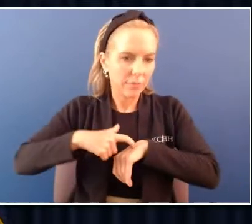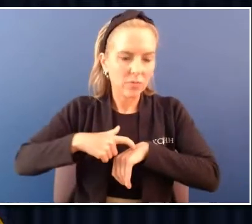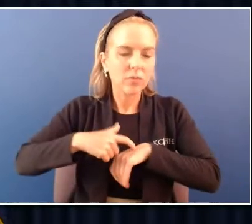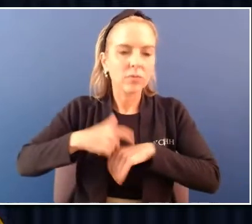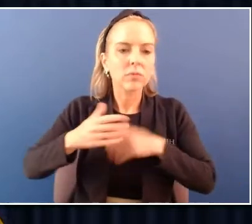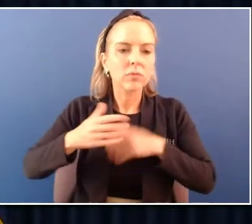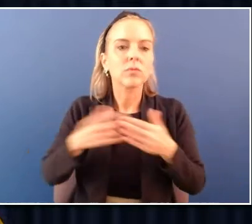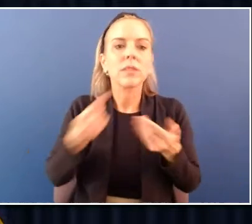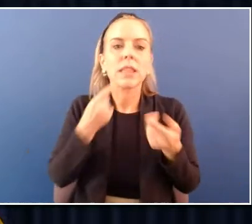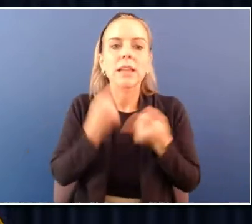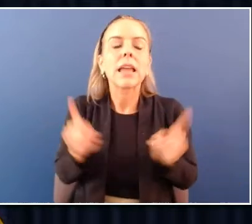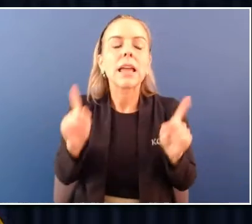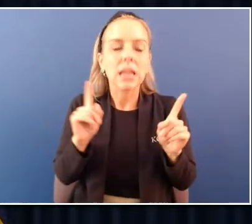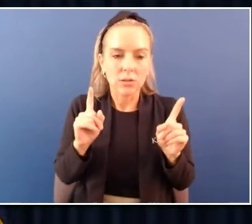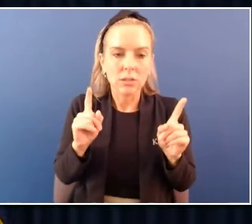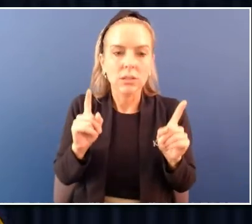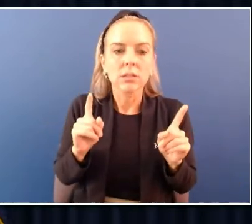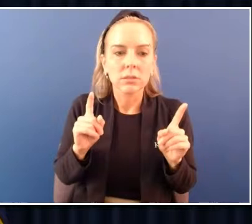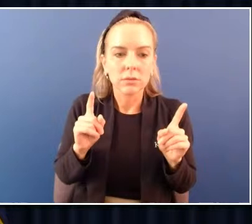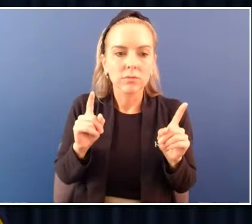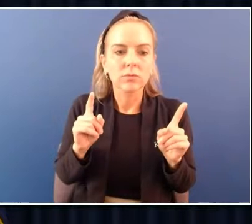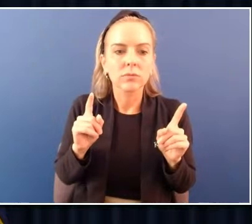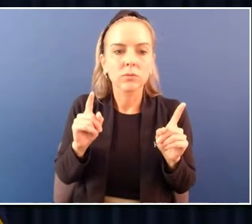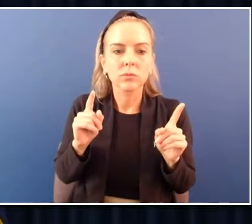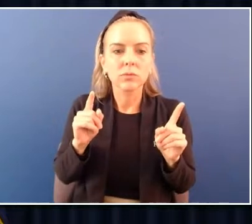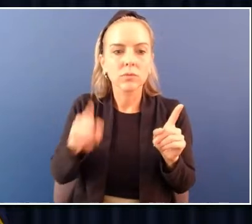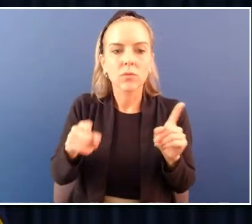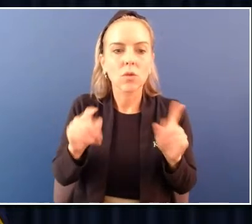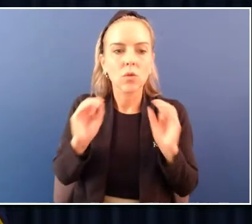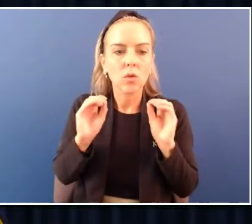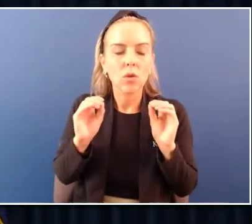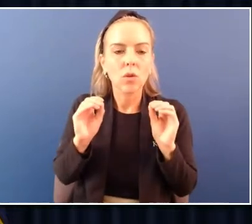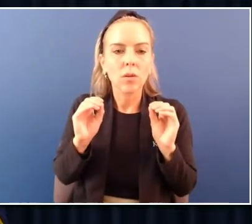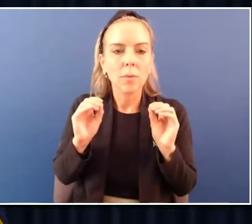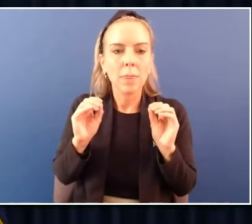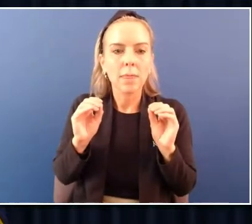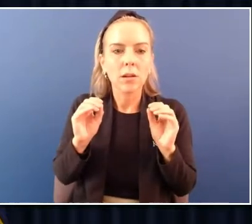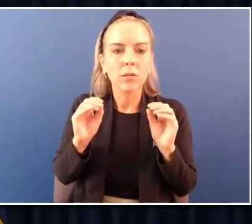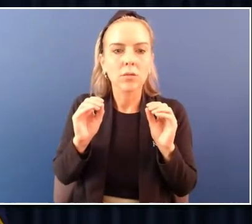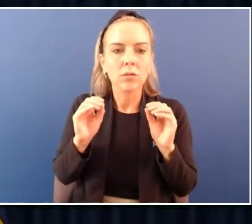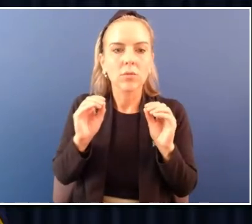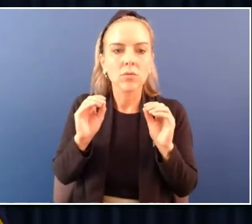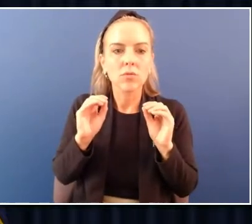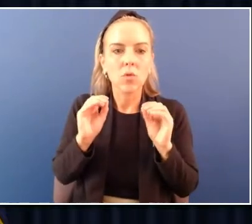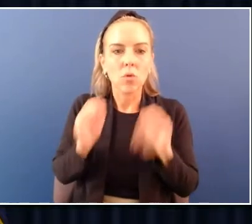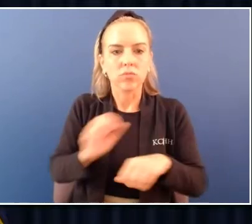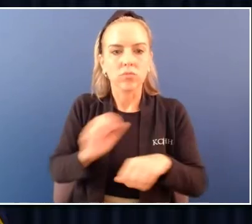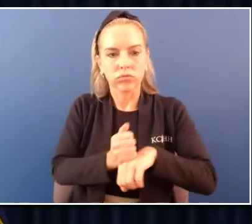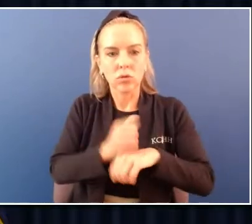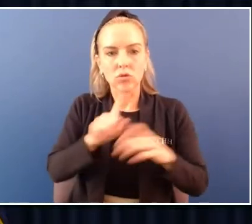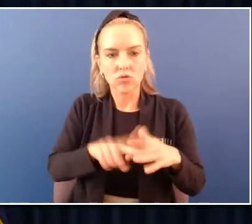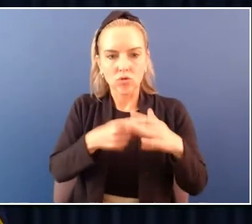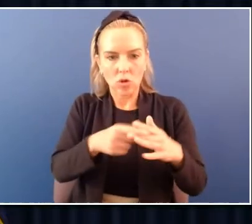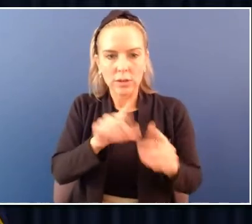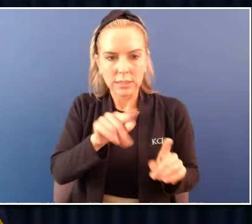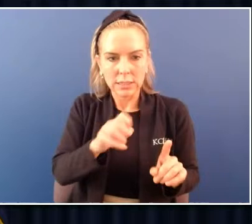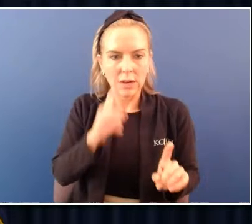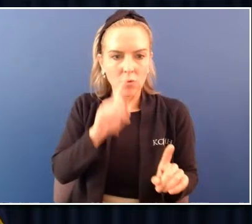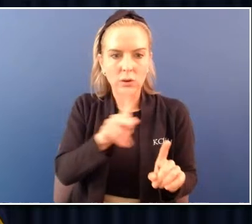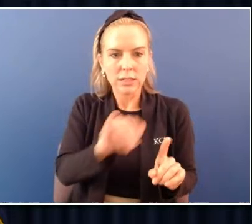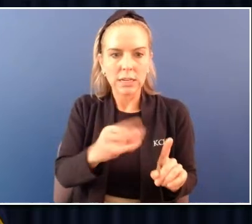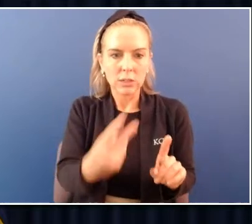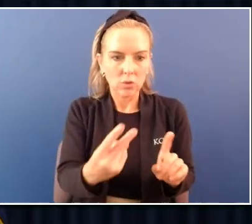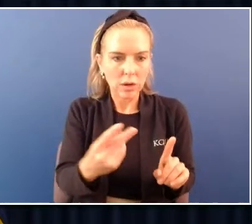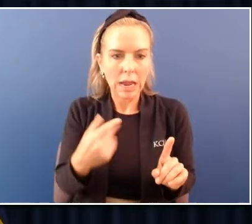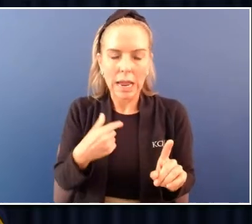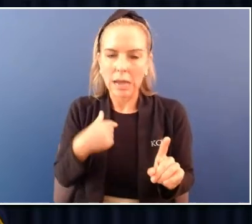that they are no longer firm on the start date that they previously had for Kentucky 2, I don't believe